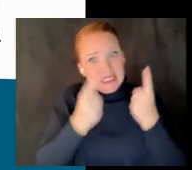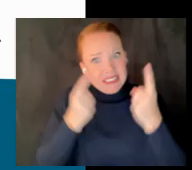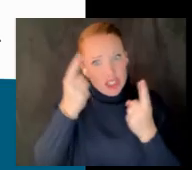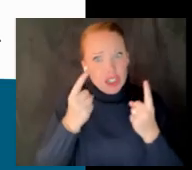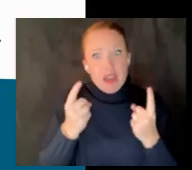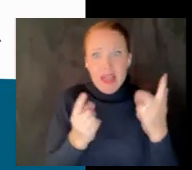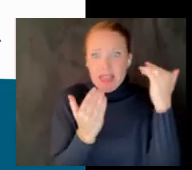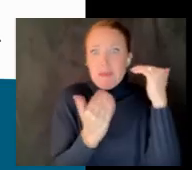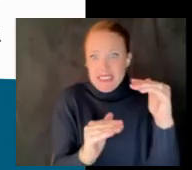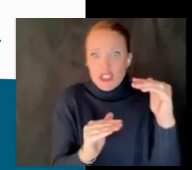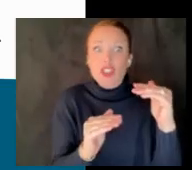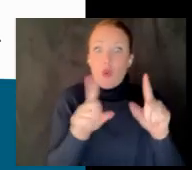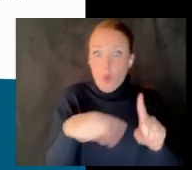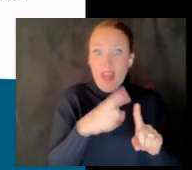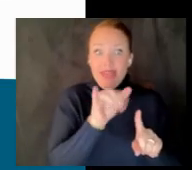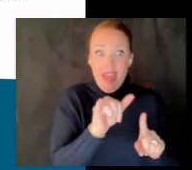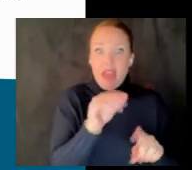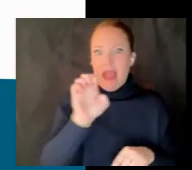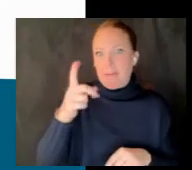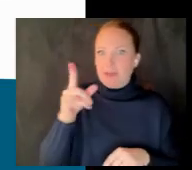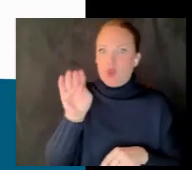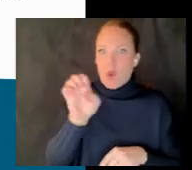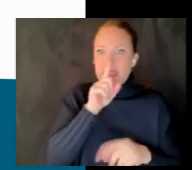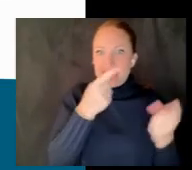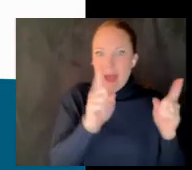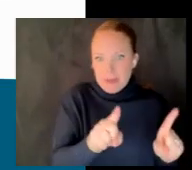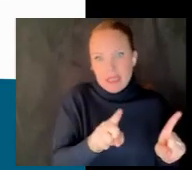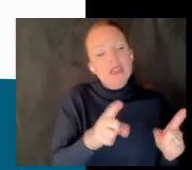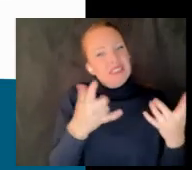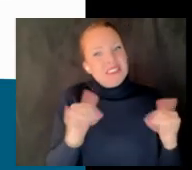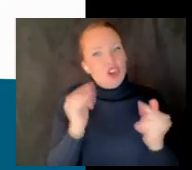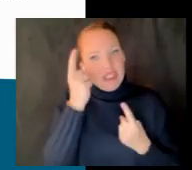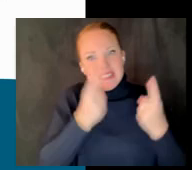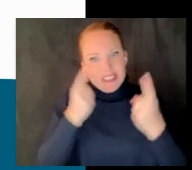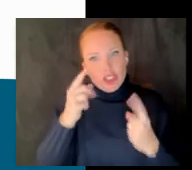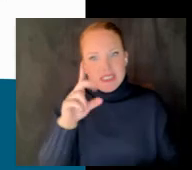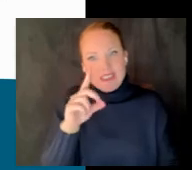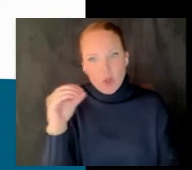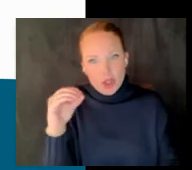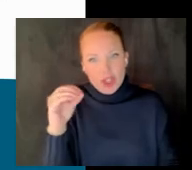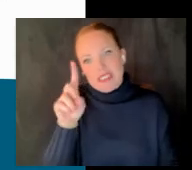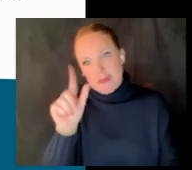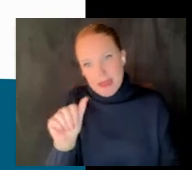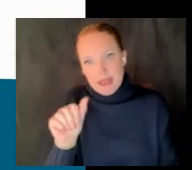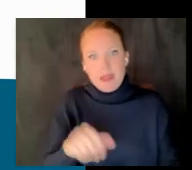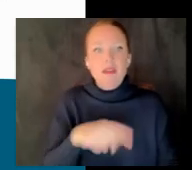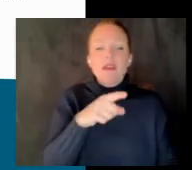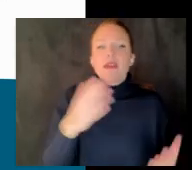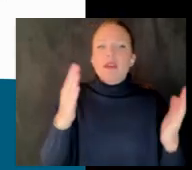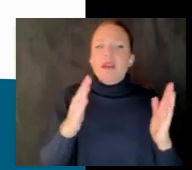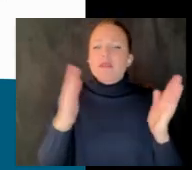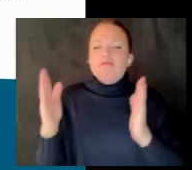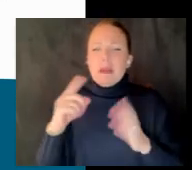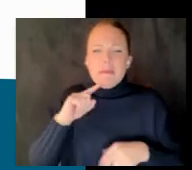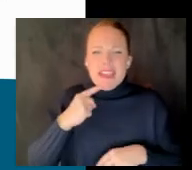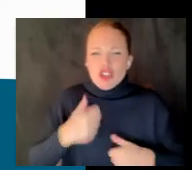when it is active. The last component of this definition is the major life activities. While it's